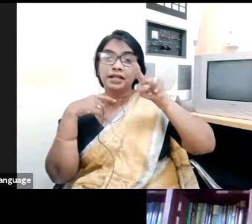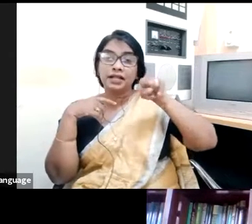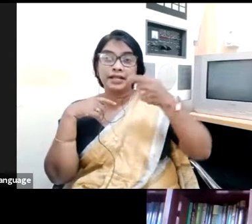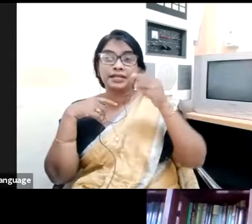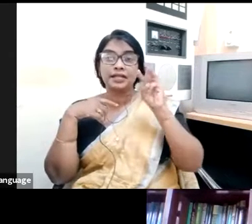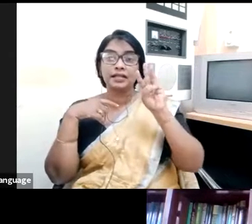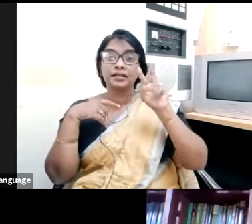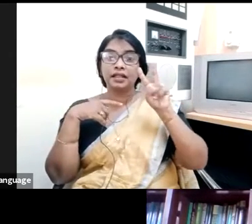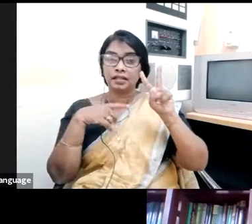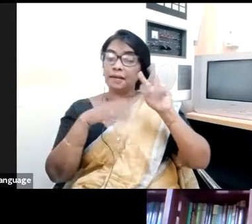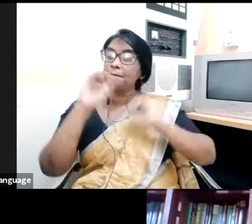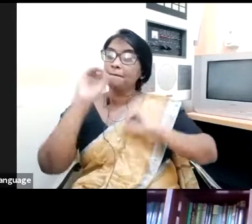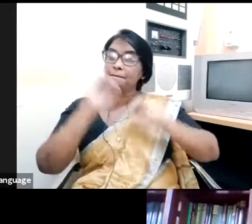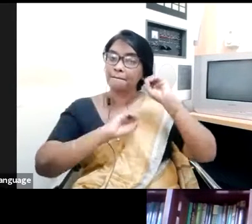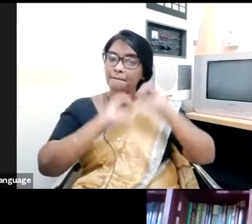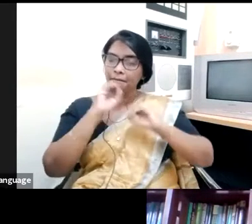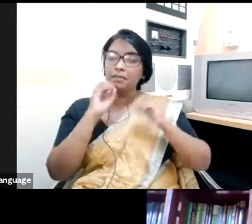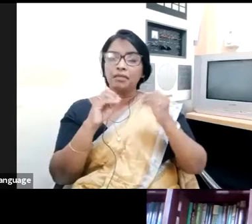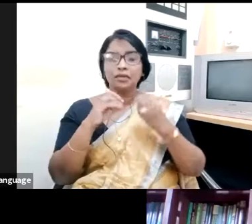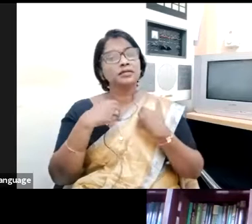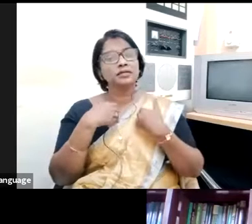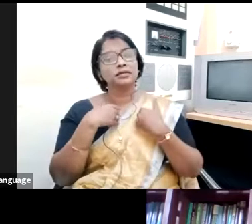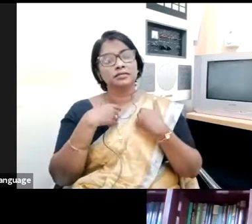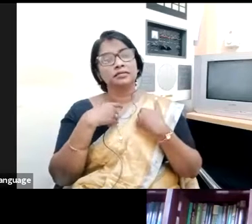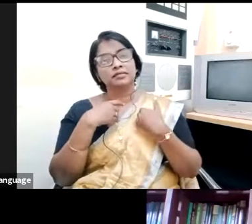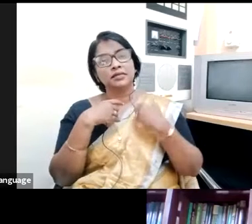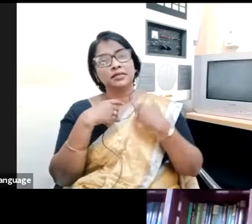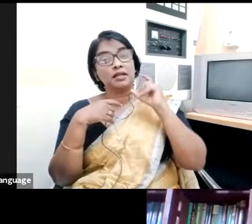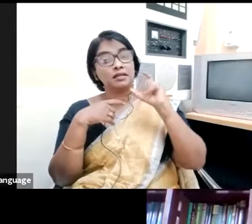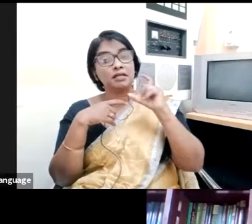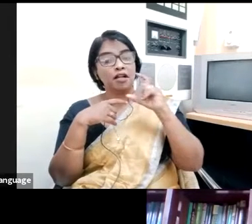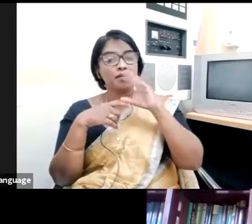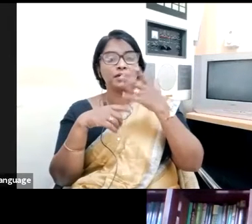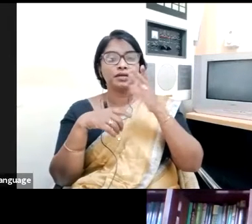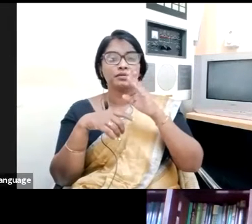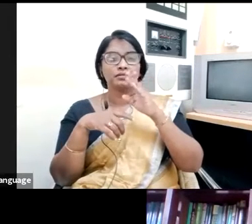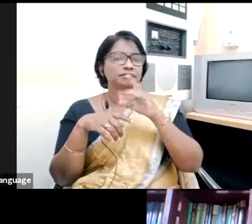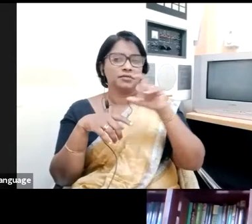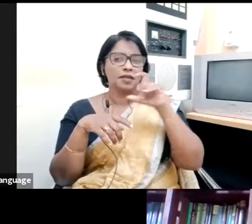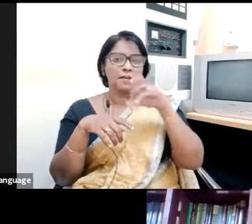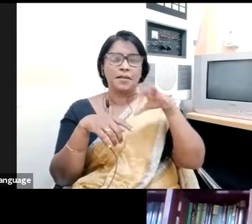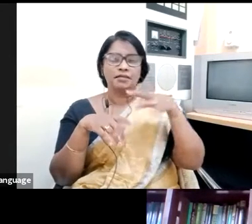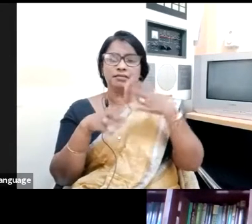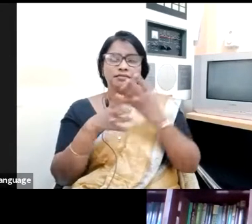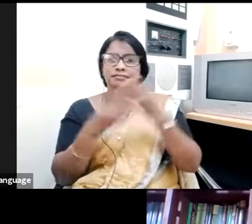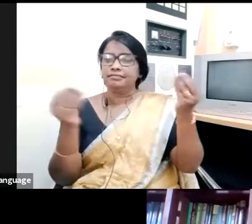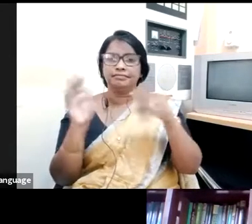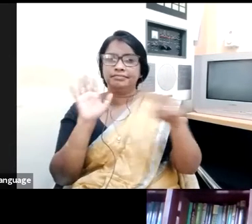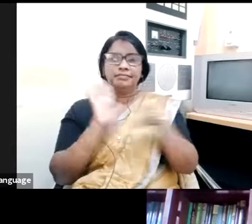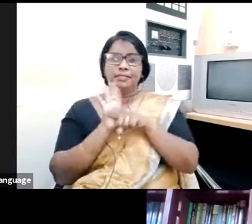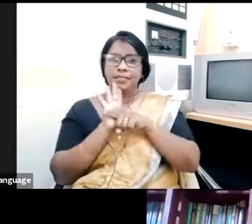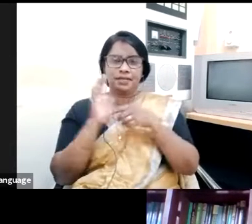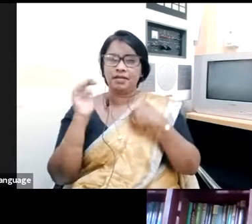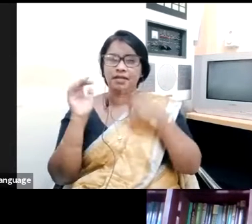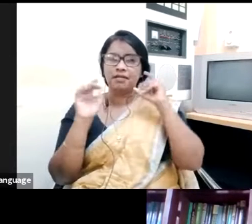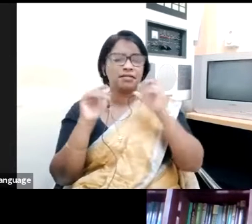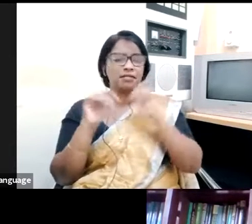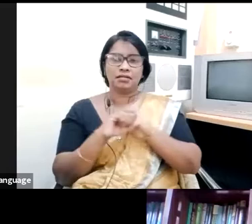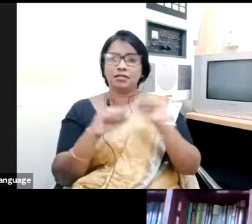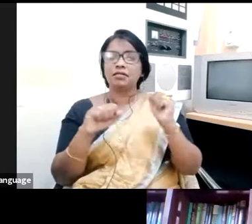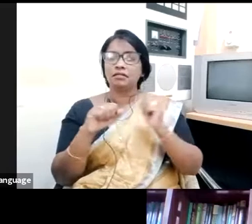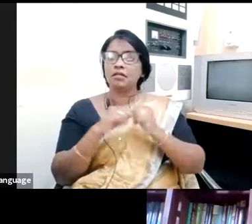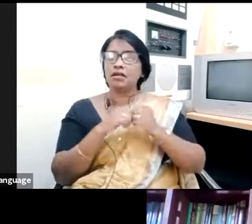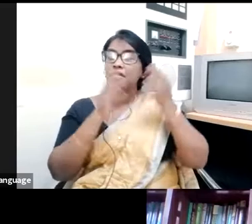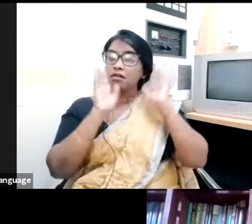negative company, and this is not the end of the journey. We still keep on developing